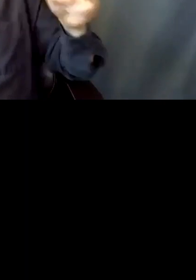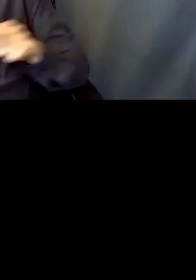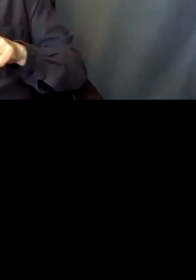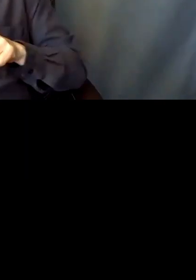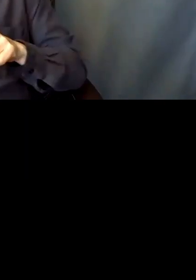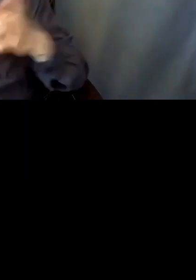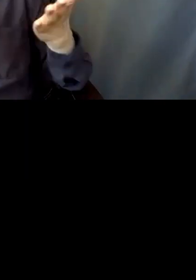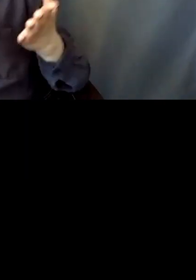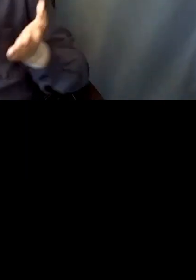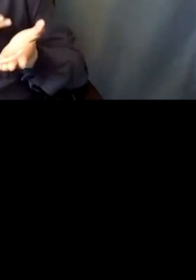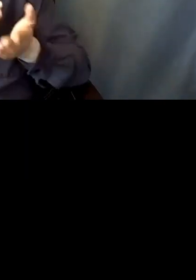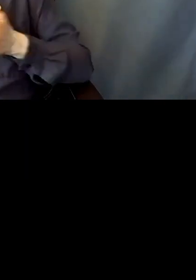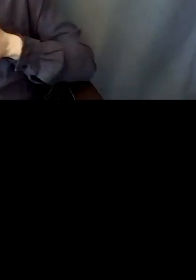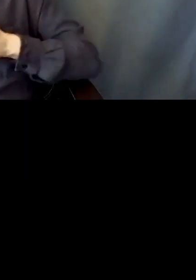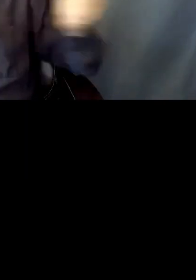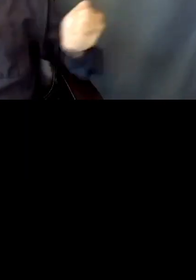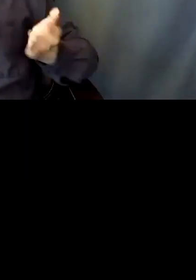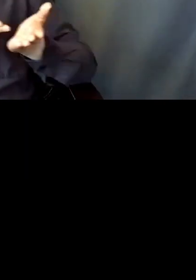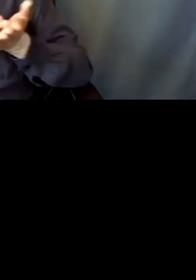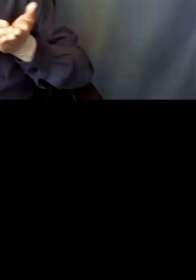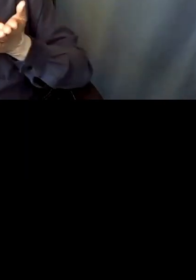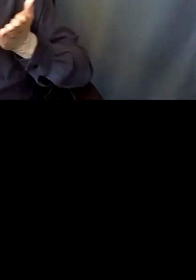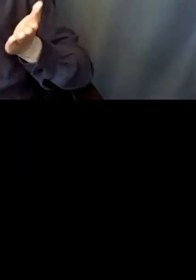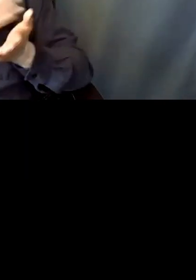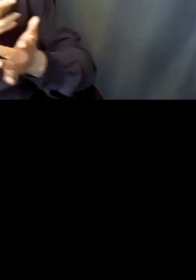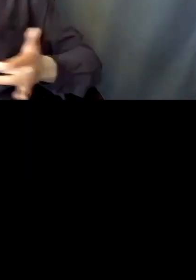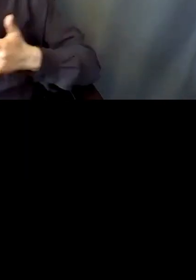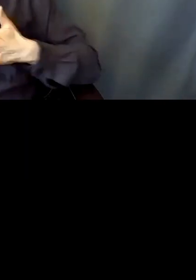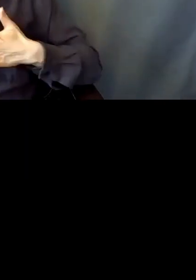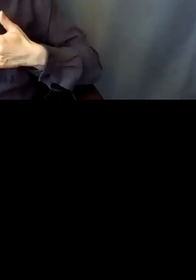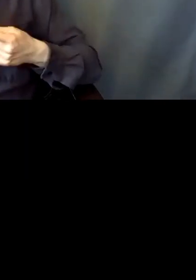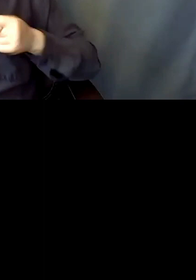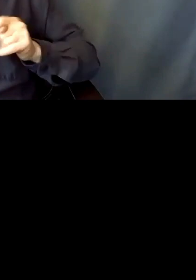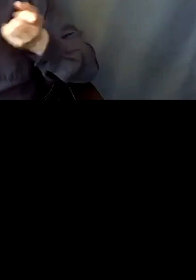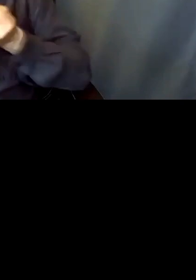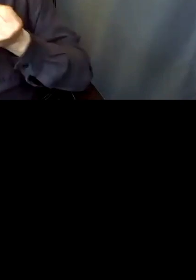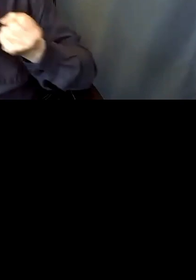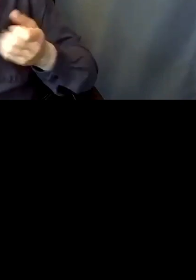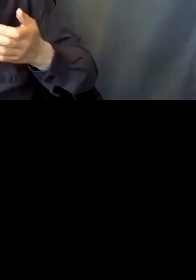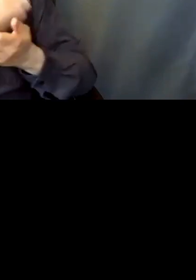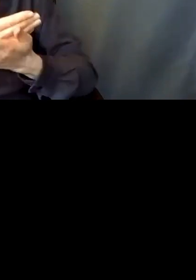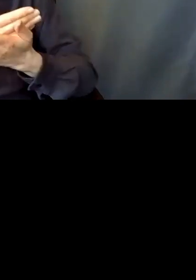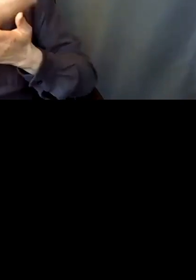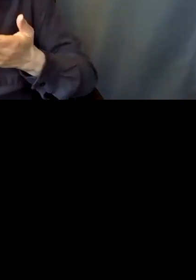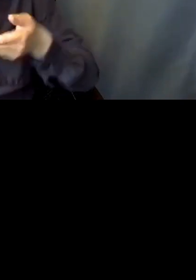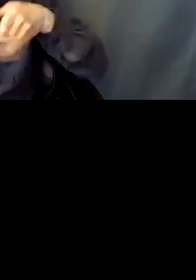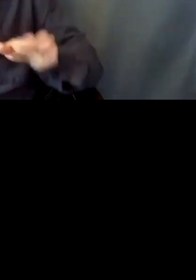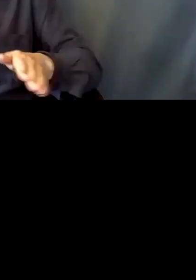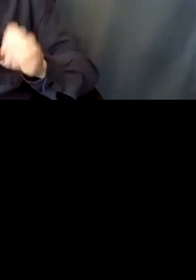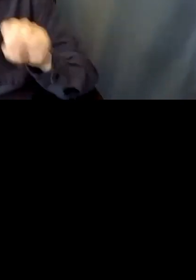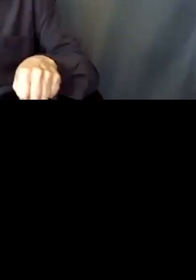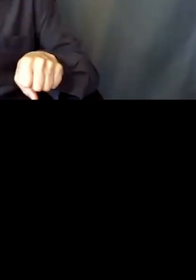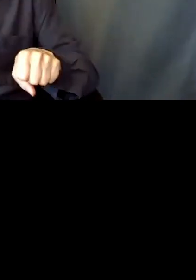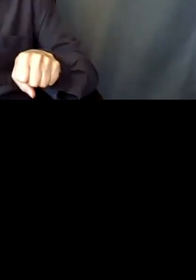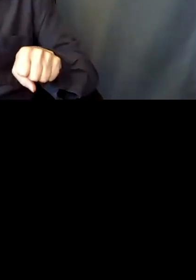about what our concerns were, trying to support, our daughter in the best way that we could. And